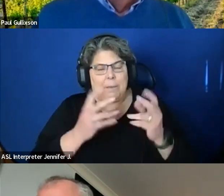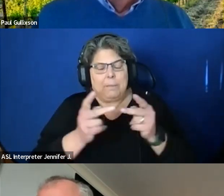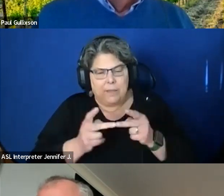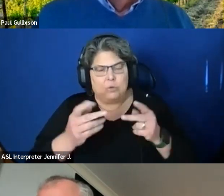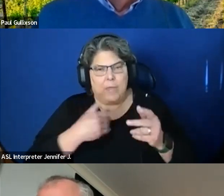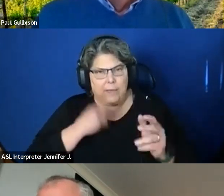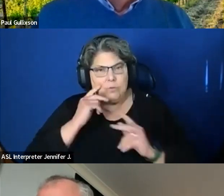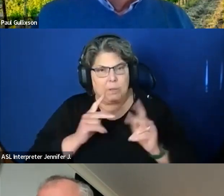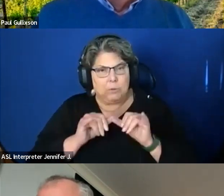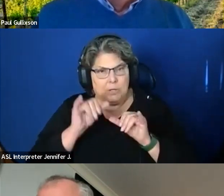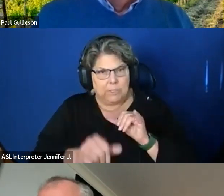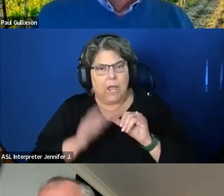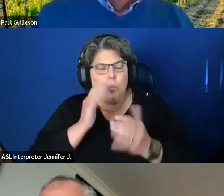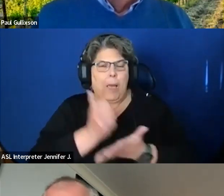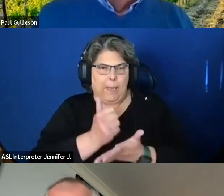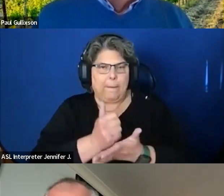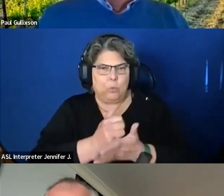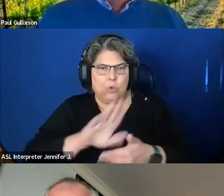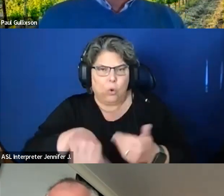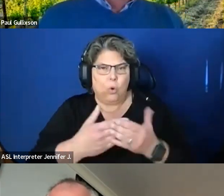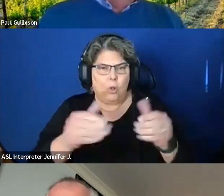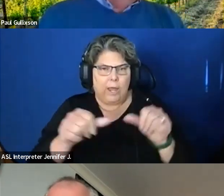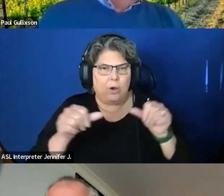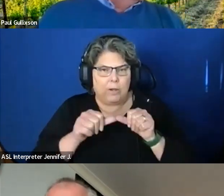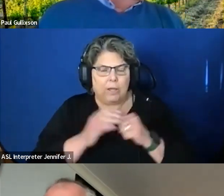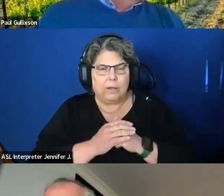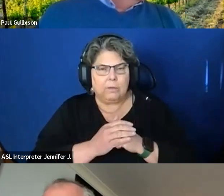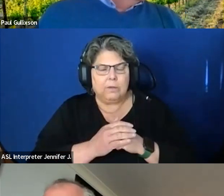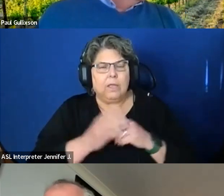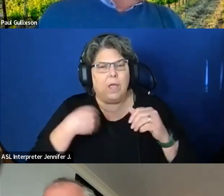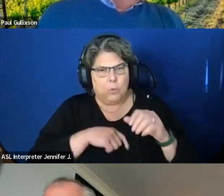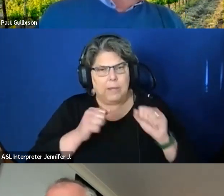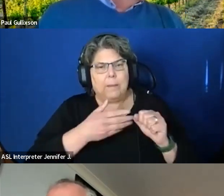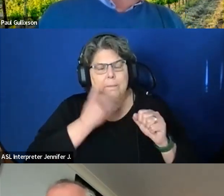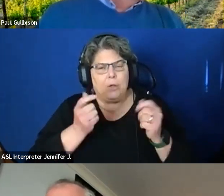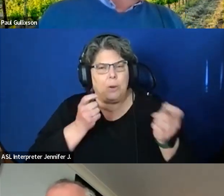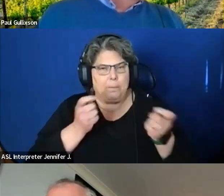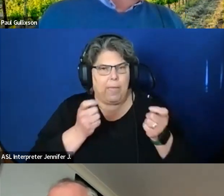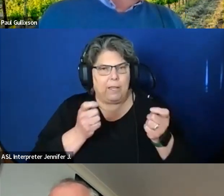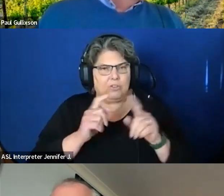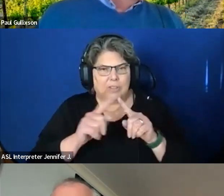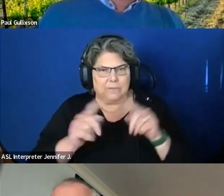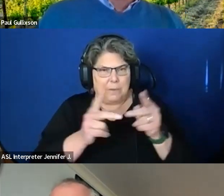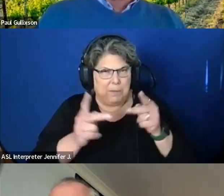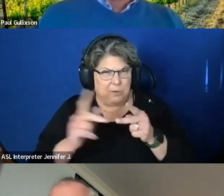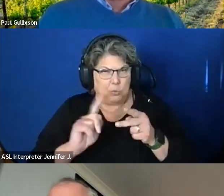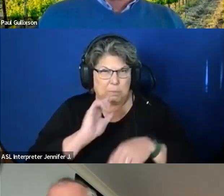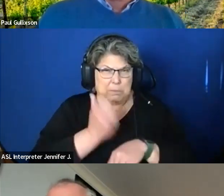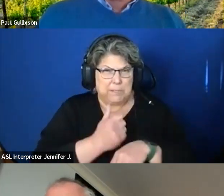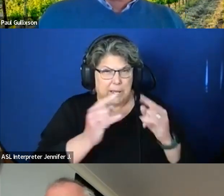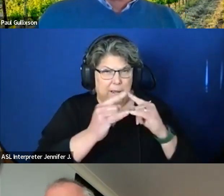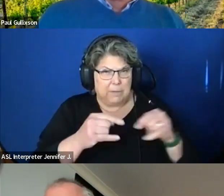region, better be able to manage, be better able to manage encampments. And so that,